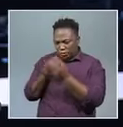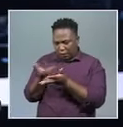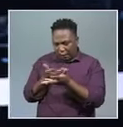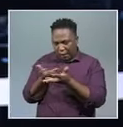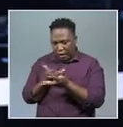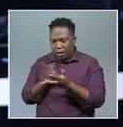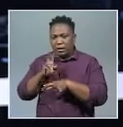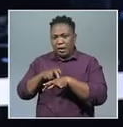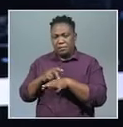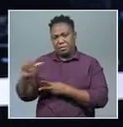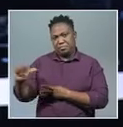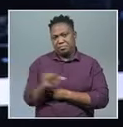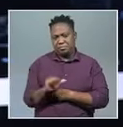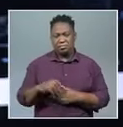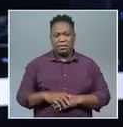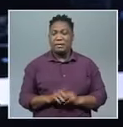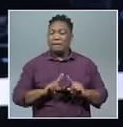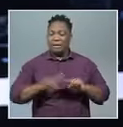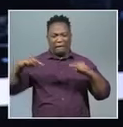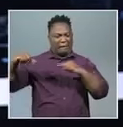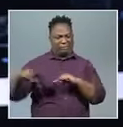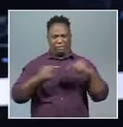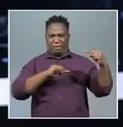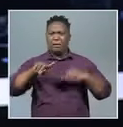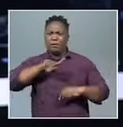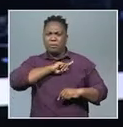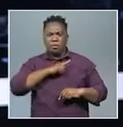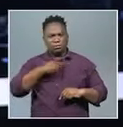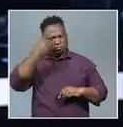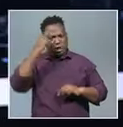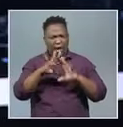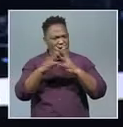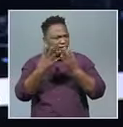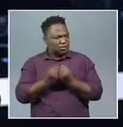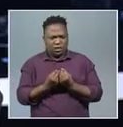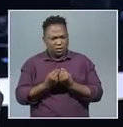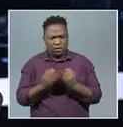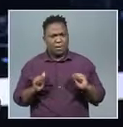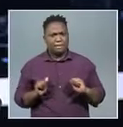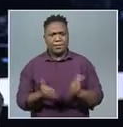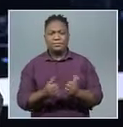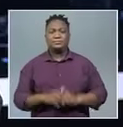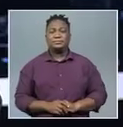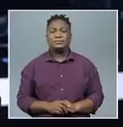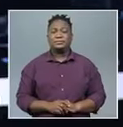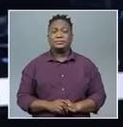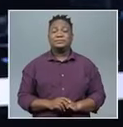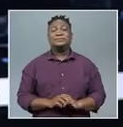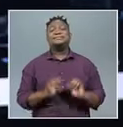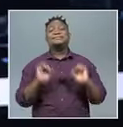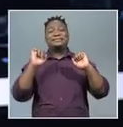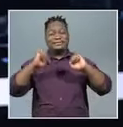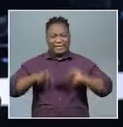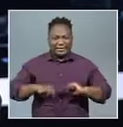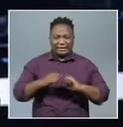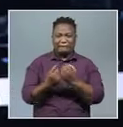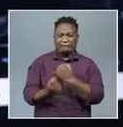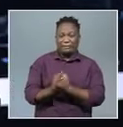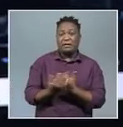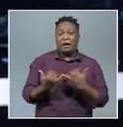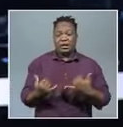are at loggerheads with Transnet because they believe that everything was done above board. So even though all of this is going on, the interim